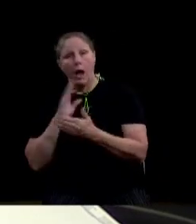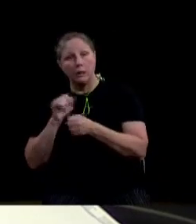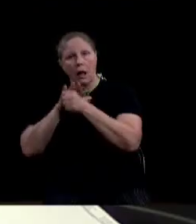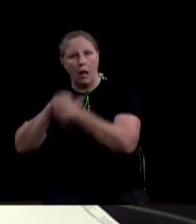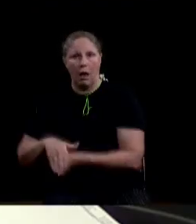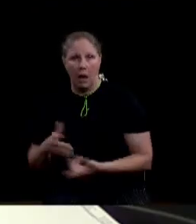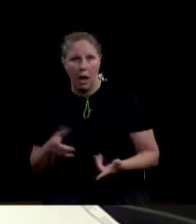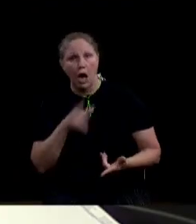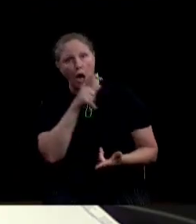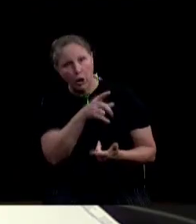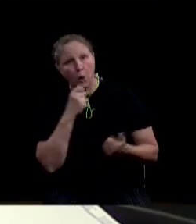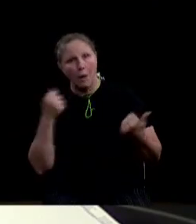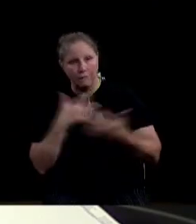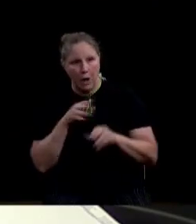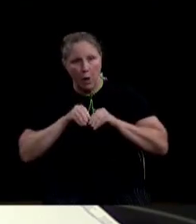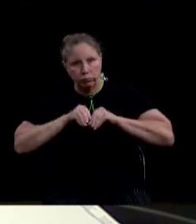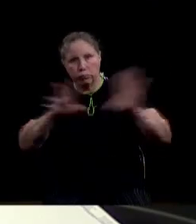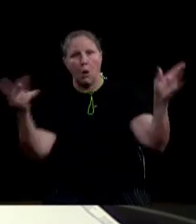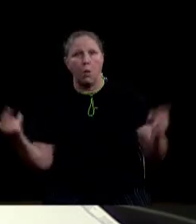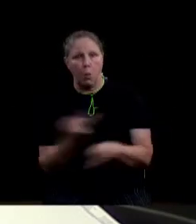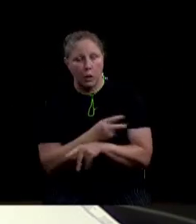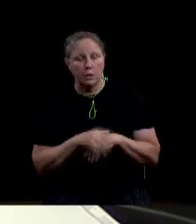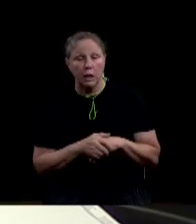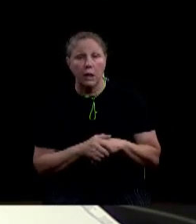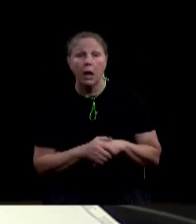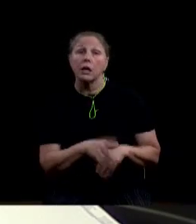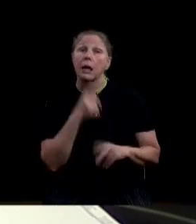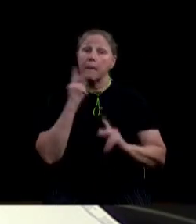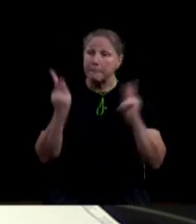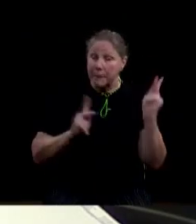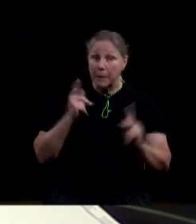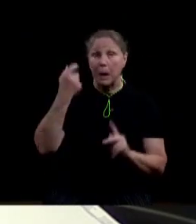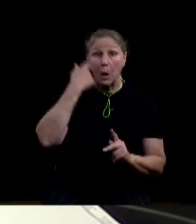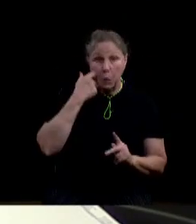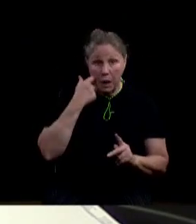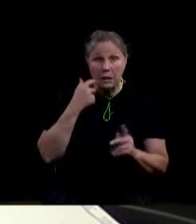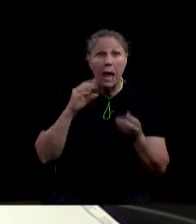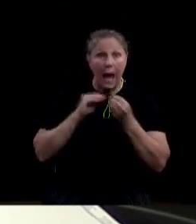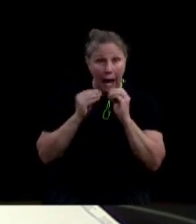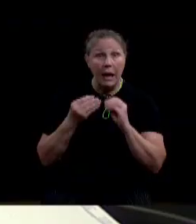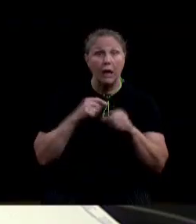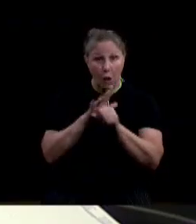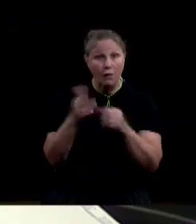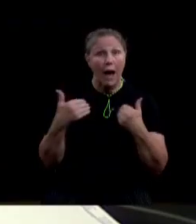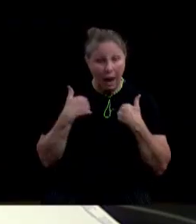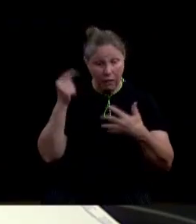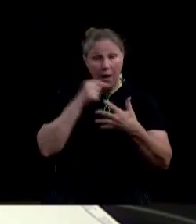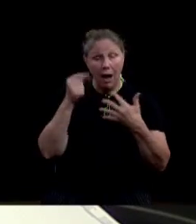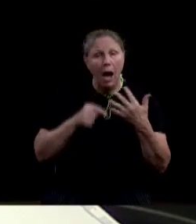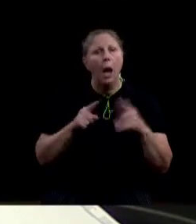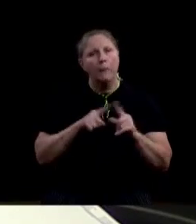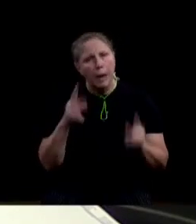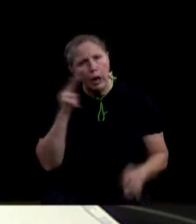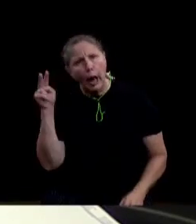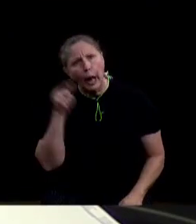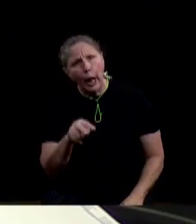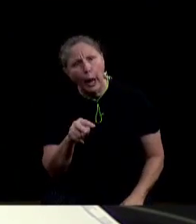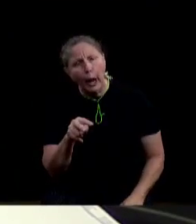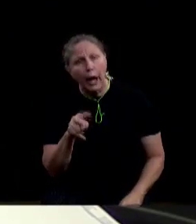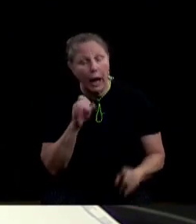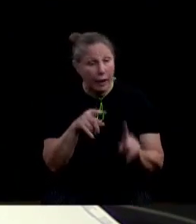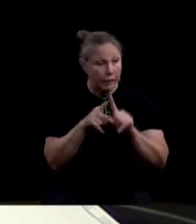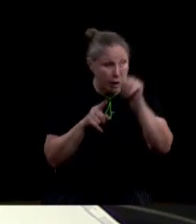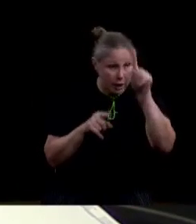a lot of people have recently been diagnosed with COVID, but did you look at if there were underlying issues? Are there